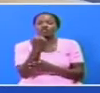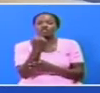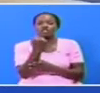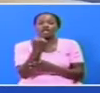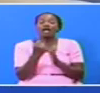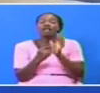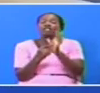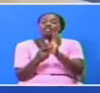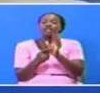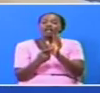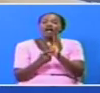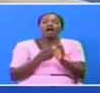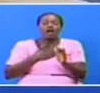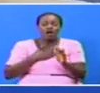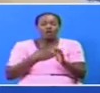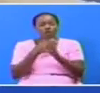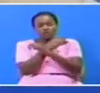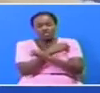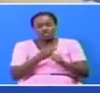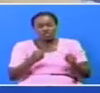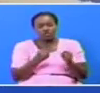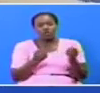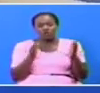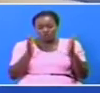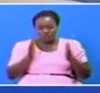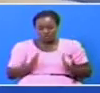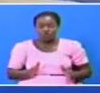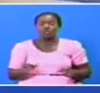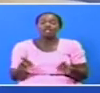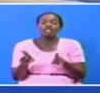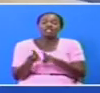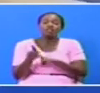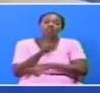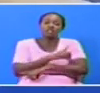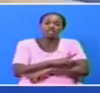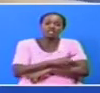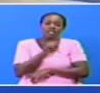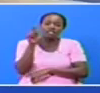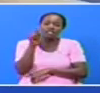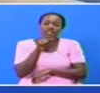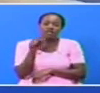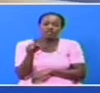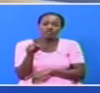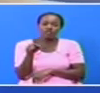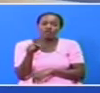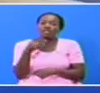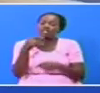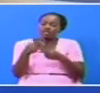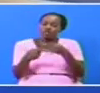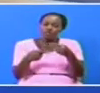declare our presidential candidate on that very symbolic day. Therefore, for that purpose, this